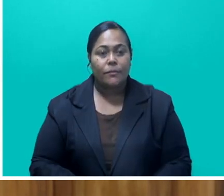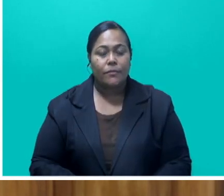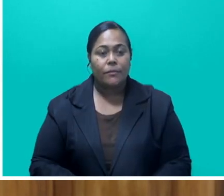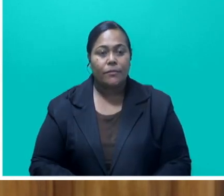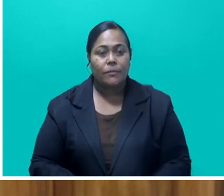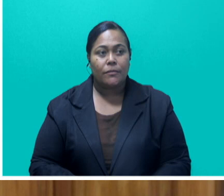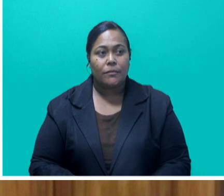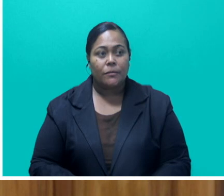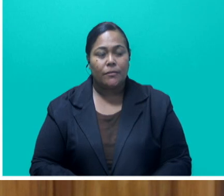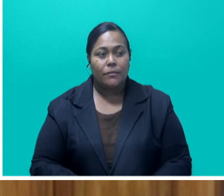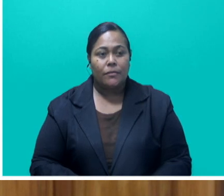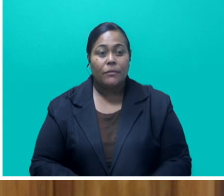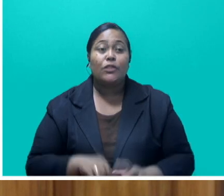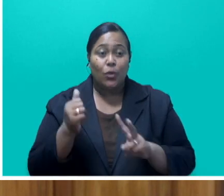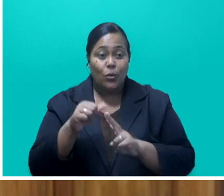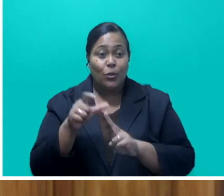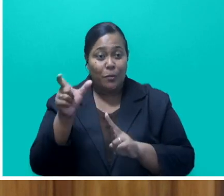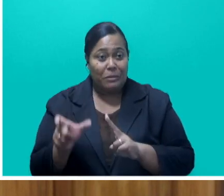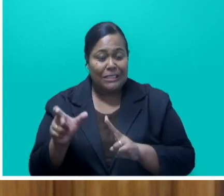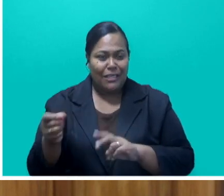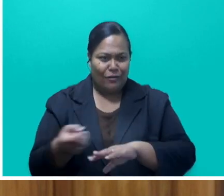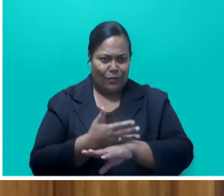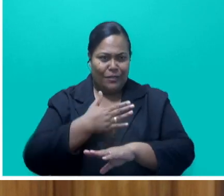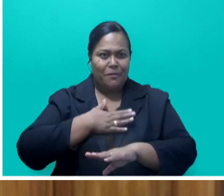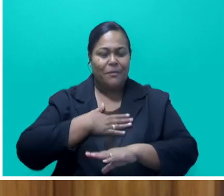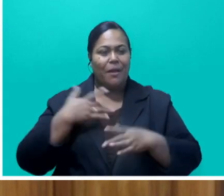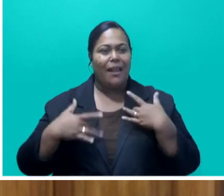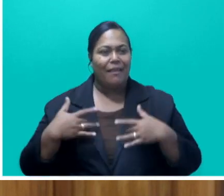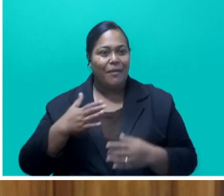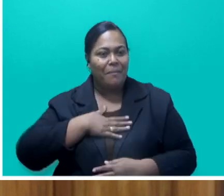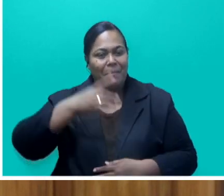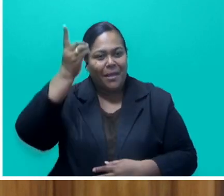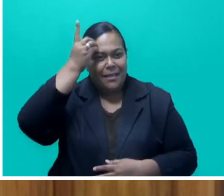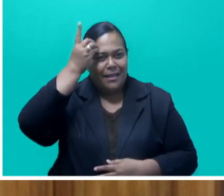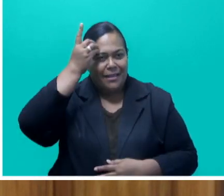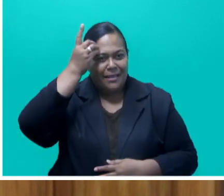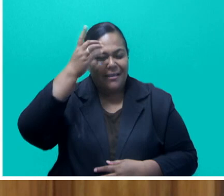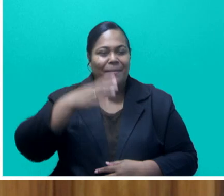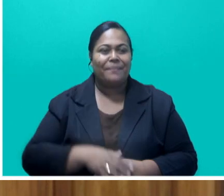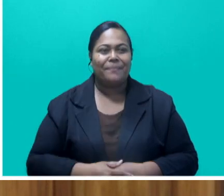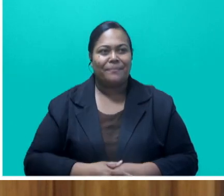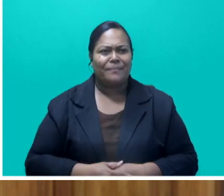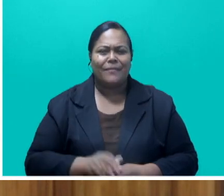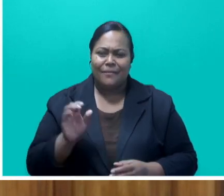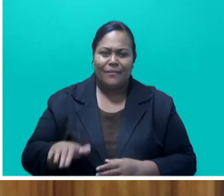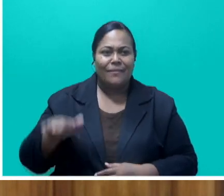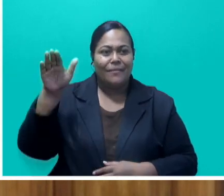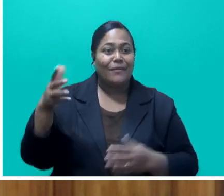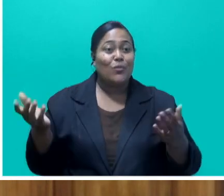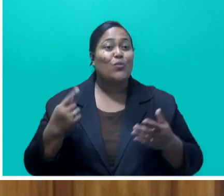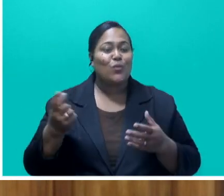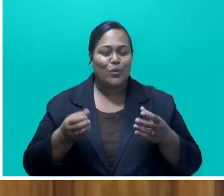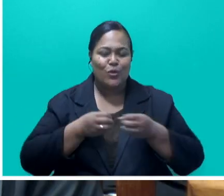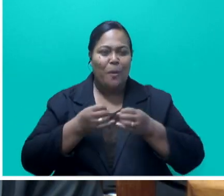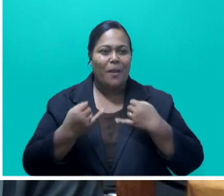the person who really influenced my life. He is my dad, Sakiusa Tubuna Sr., who grew up amongst the Solomon Islanders in Wailuku, growing